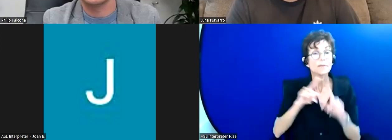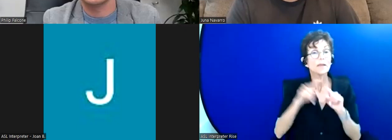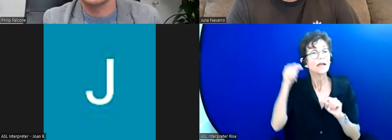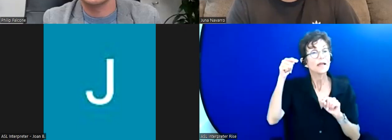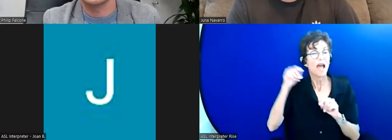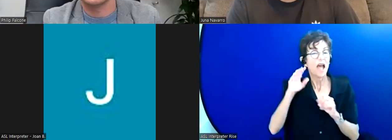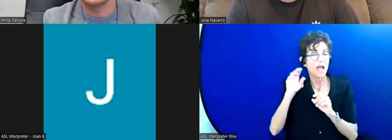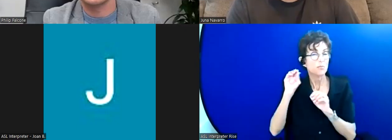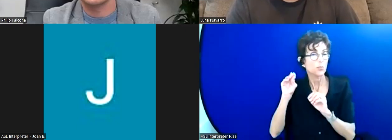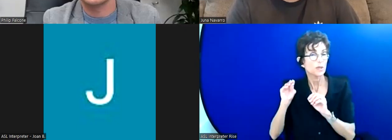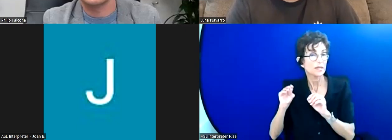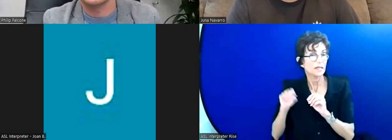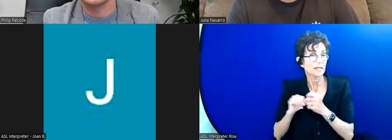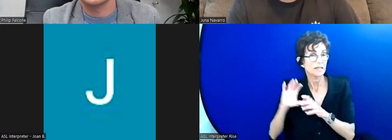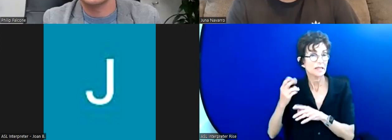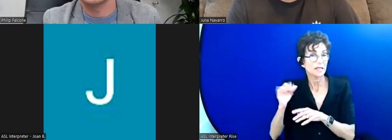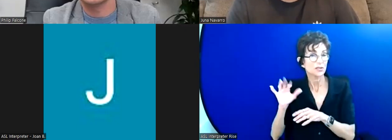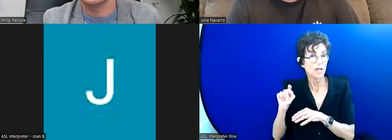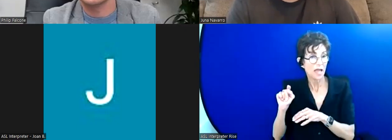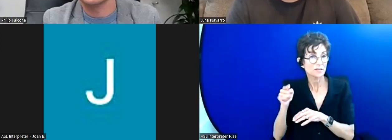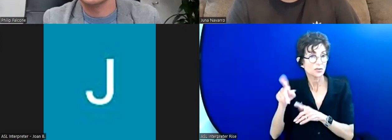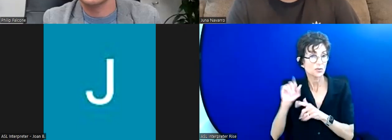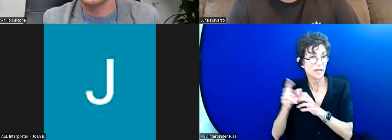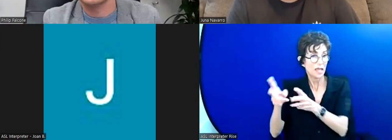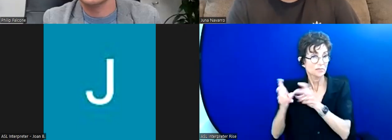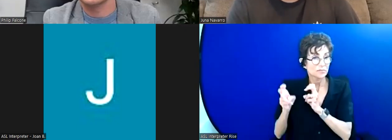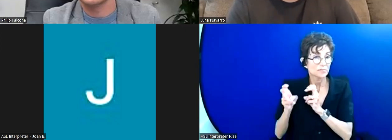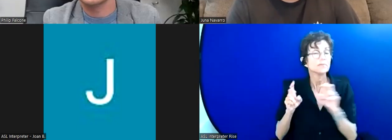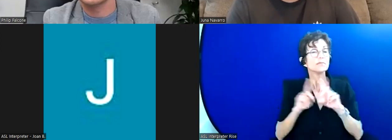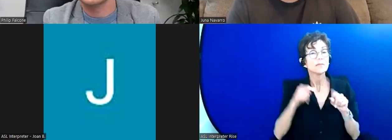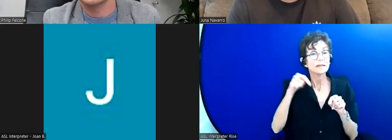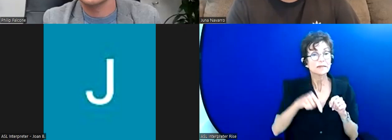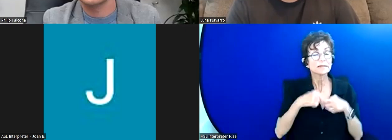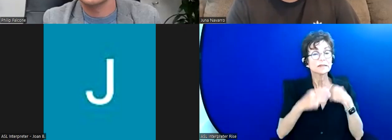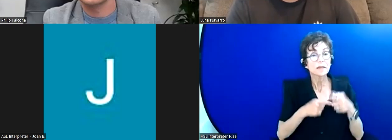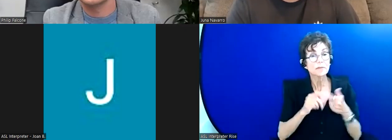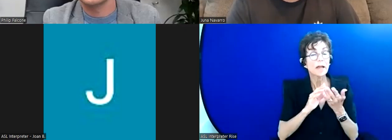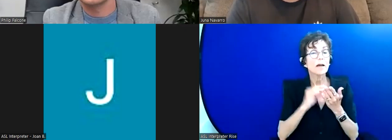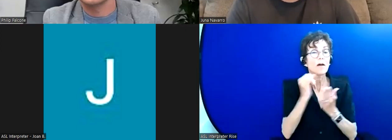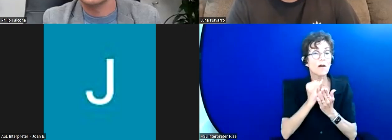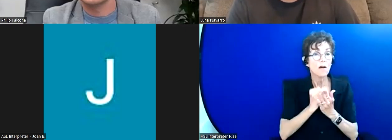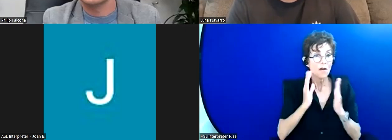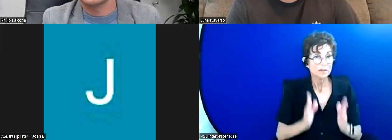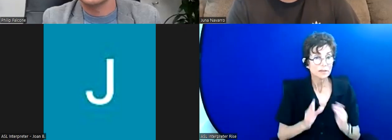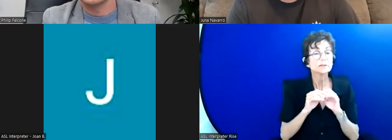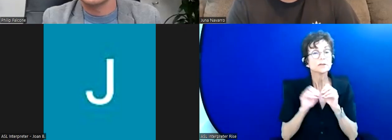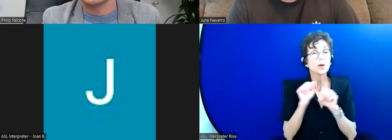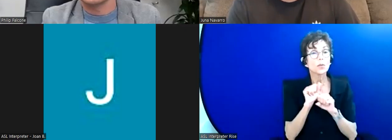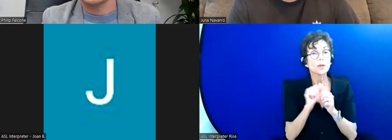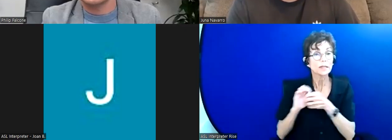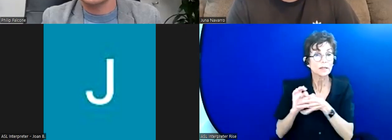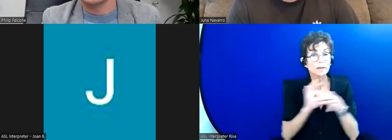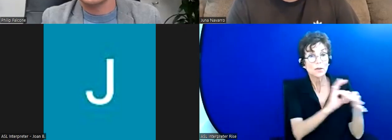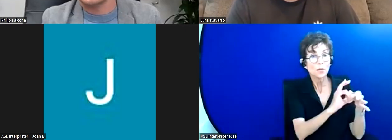is about working with artists as an organization, or as, you know, some sort of business entity, or for artists to